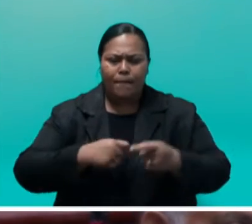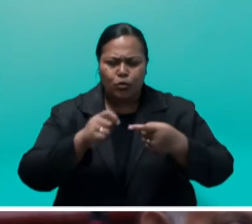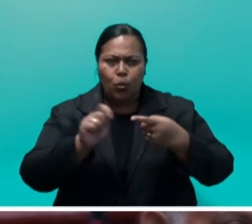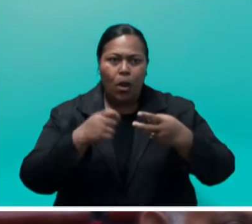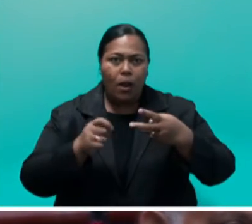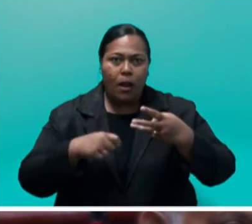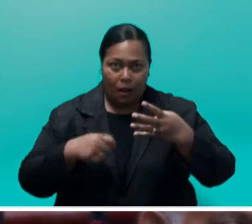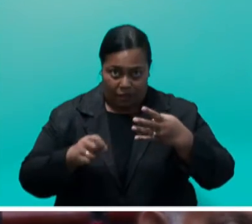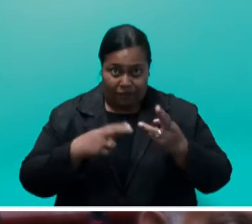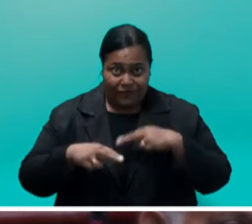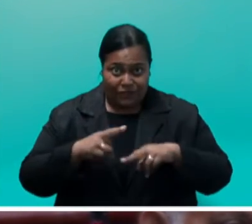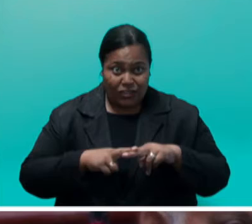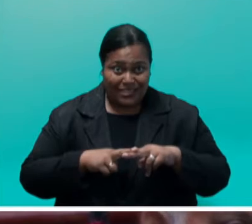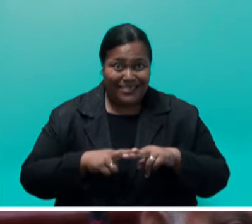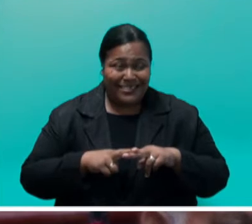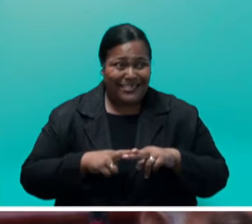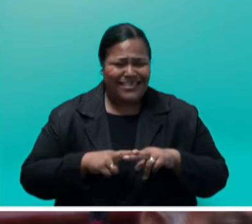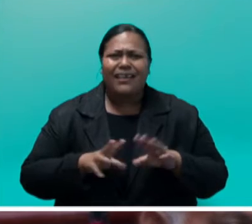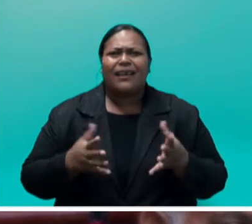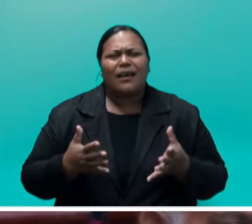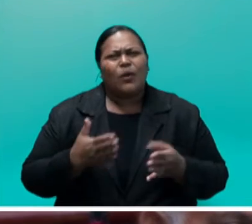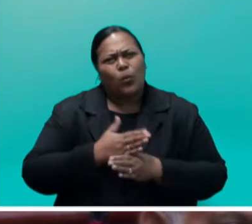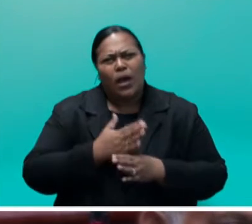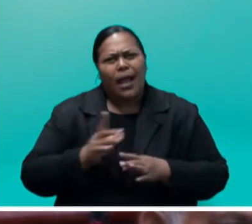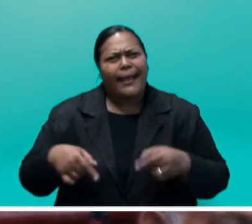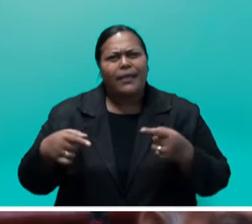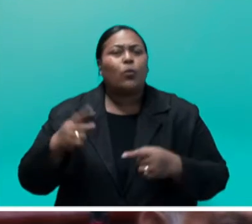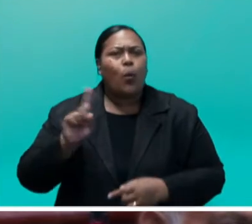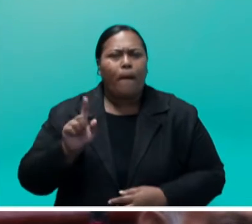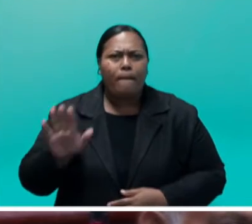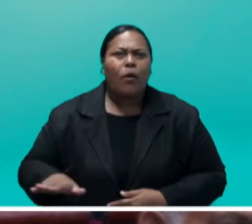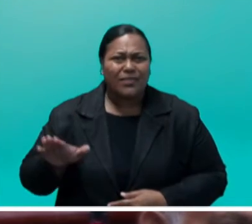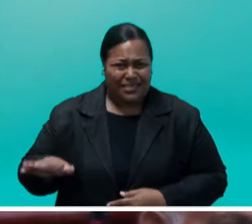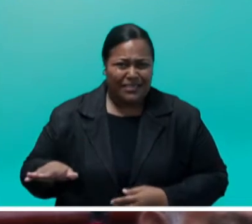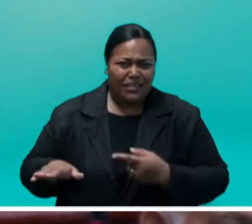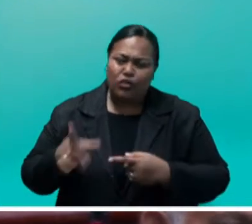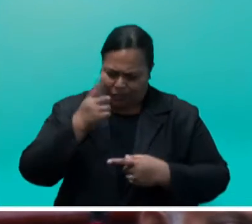fight against poverty and the associated social ills.